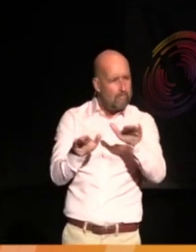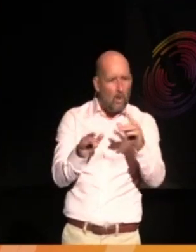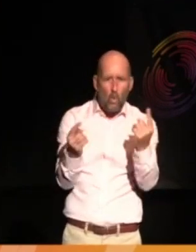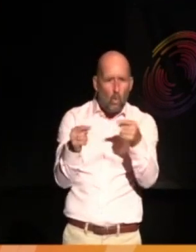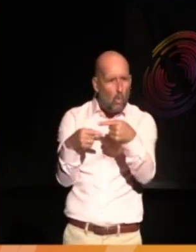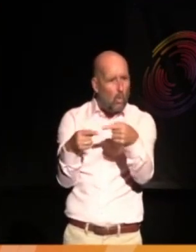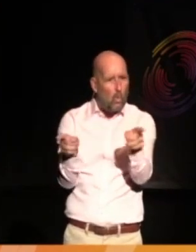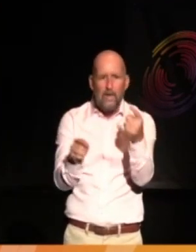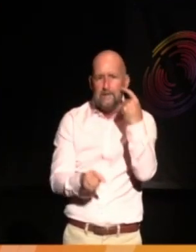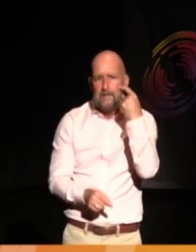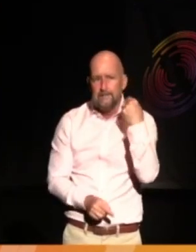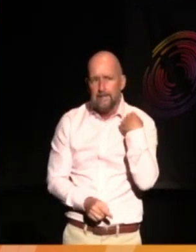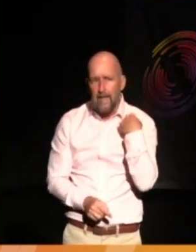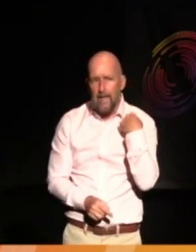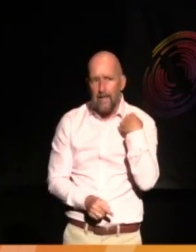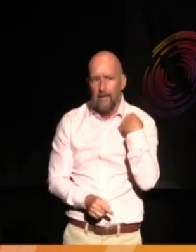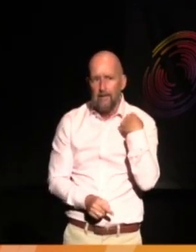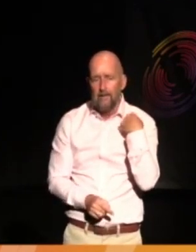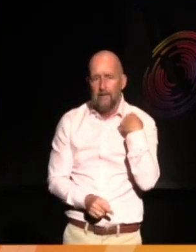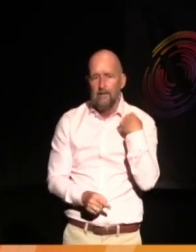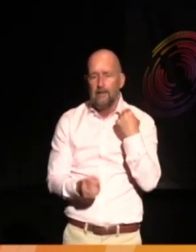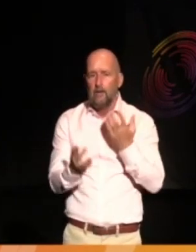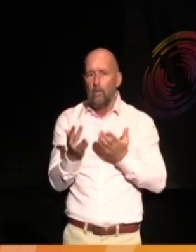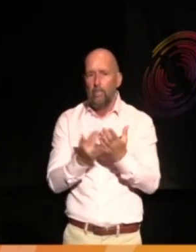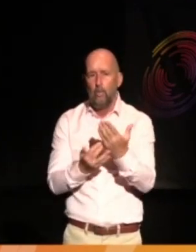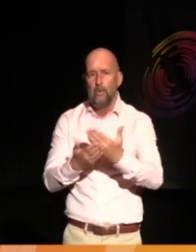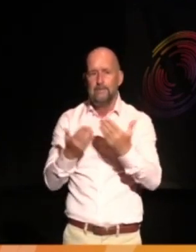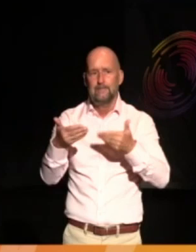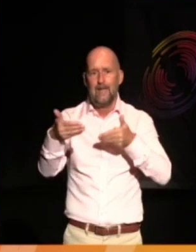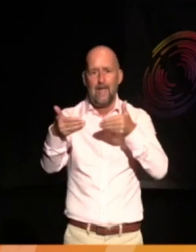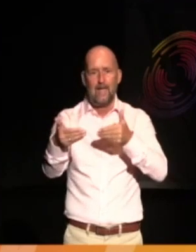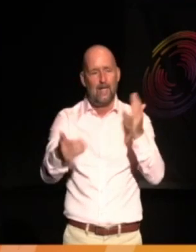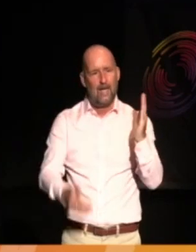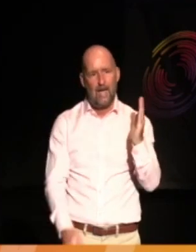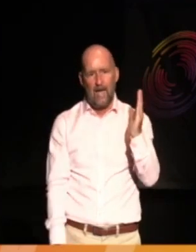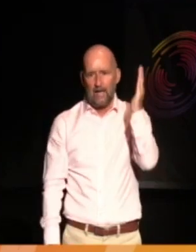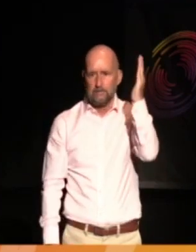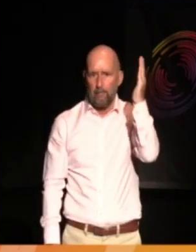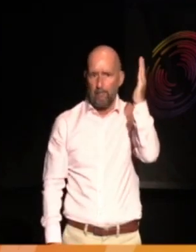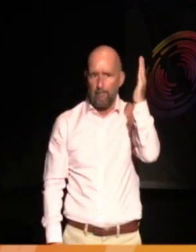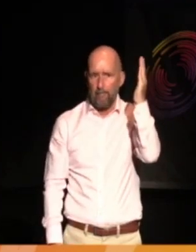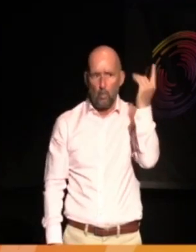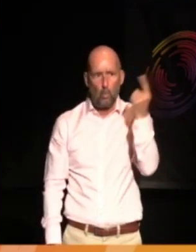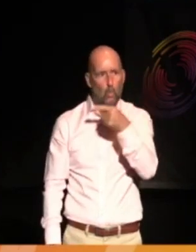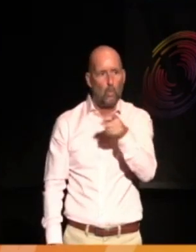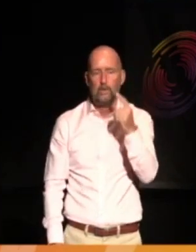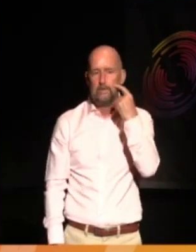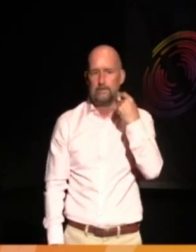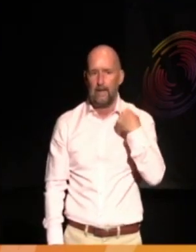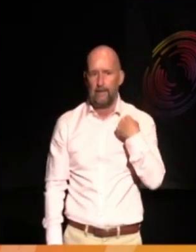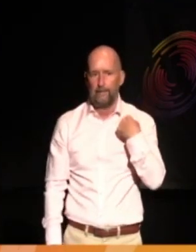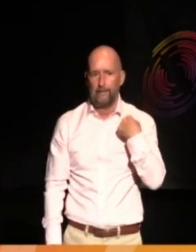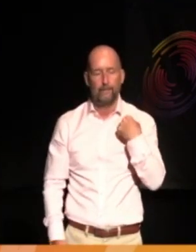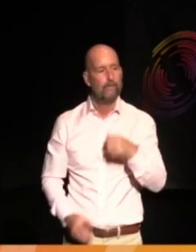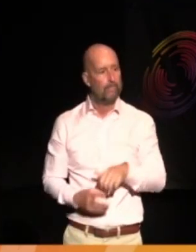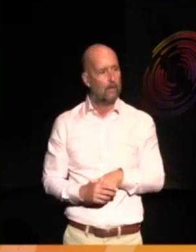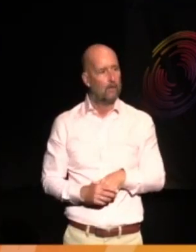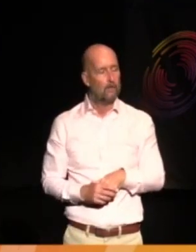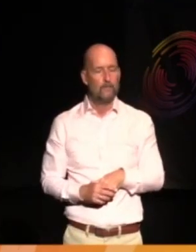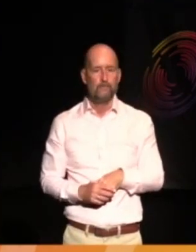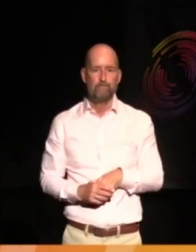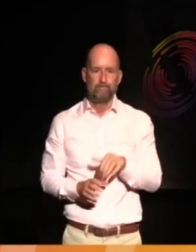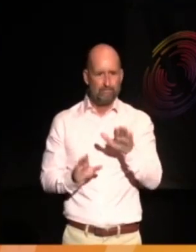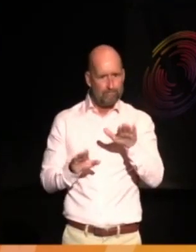here yesterday in the daytime sessions. Could you just put your hand up if you were here yesterday? Okay, so would